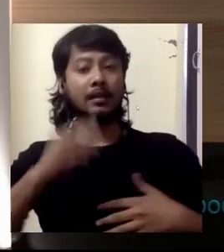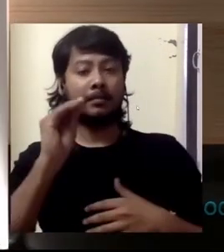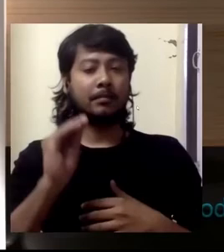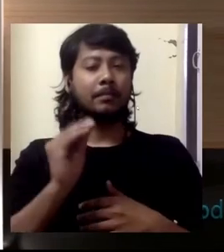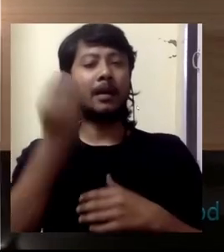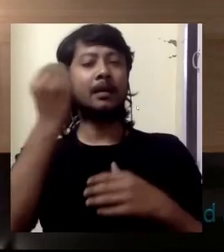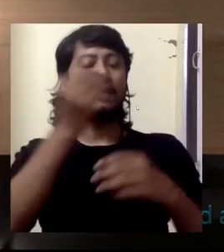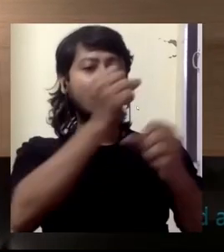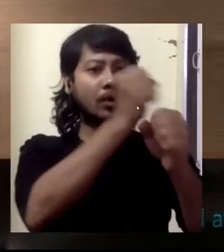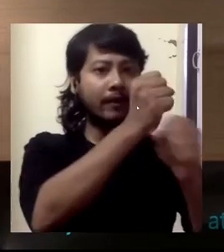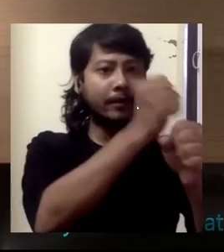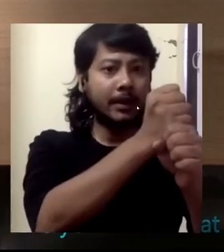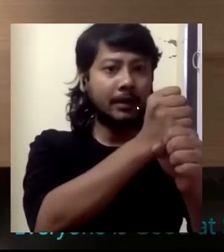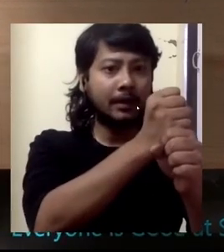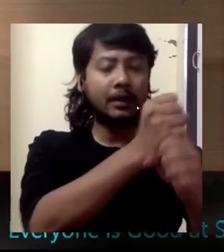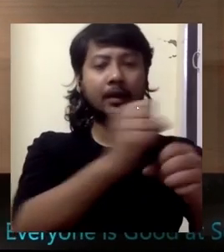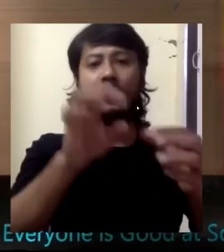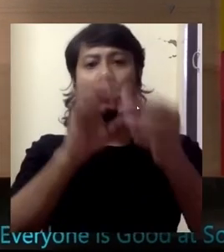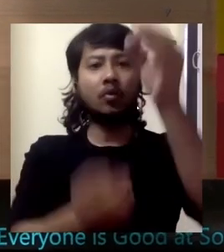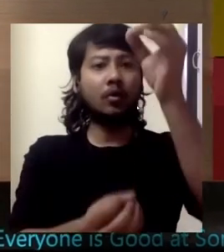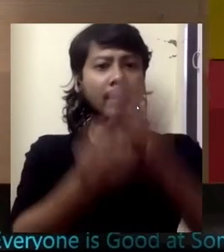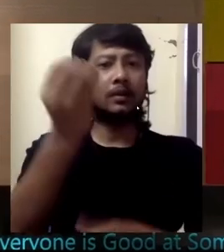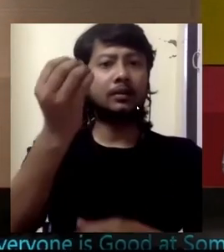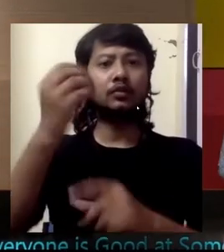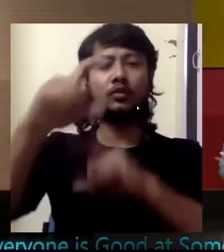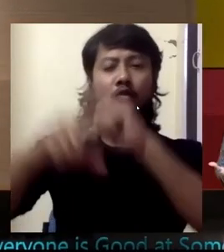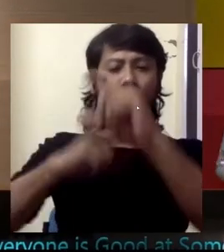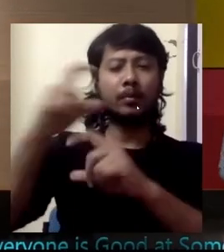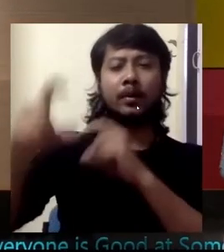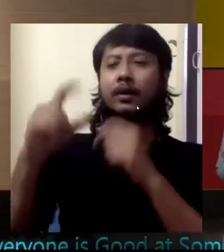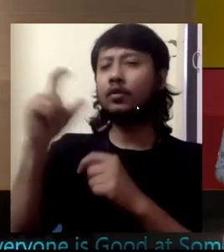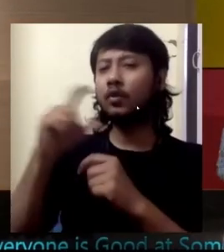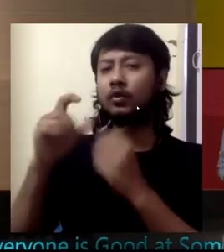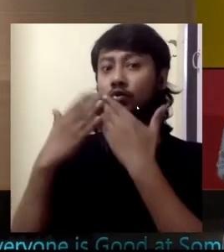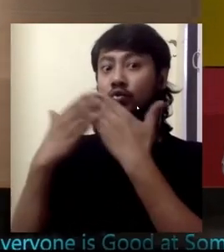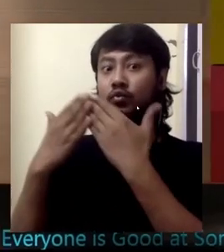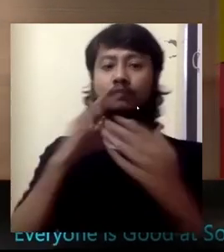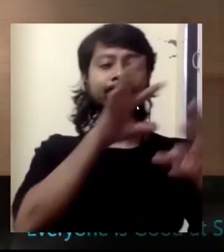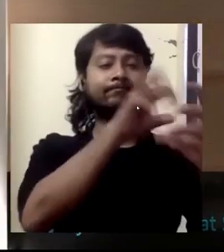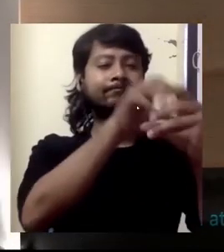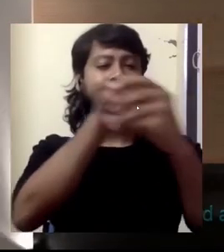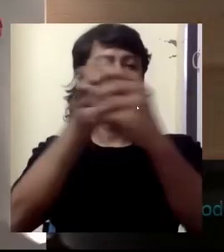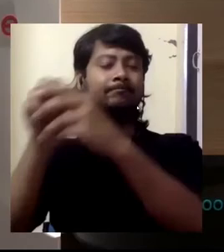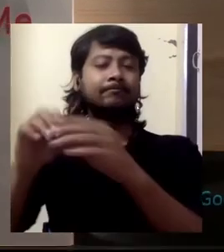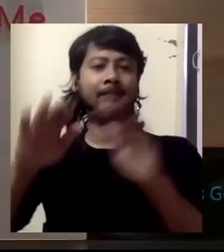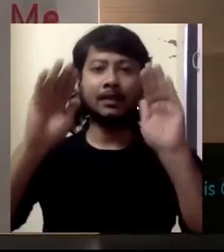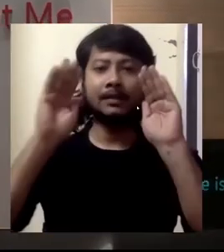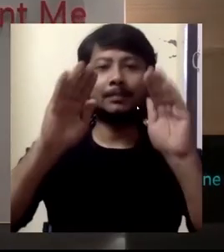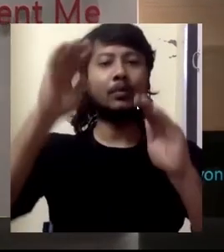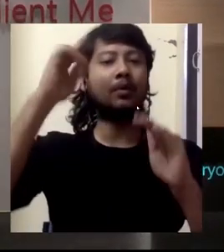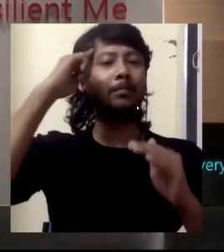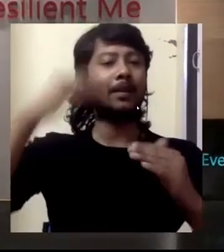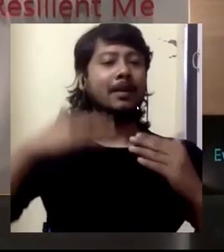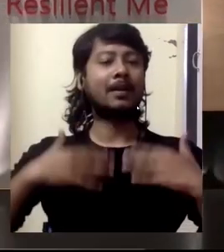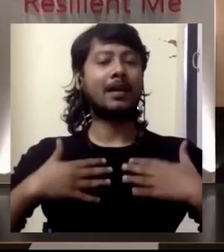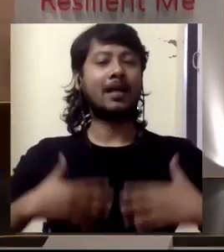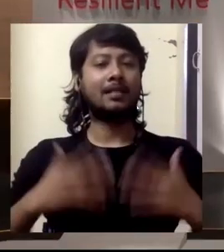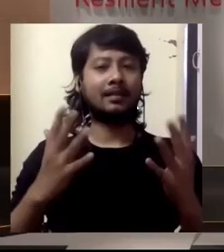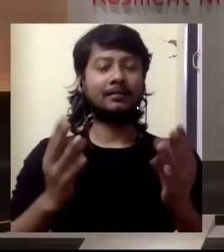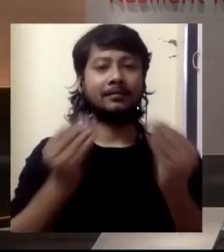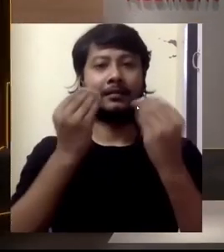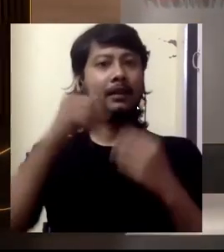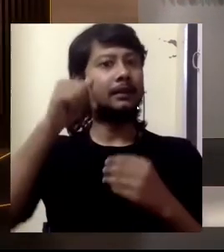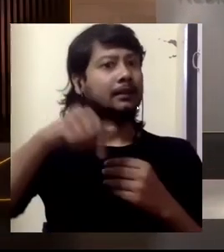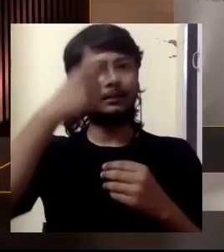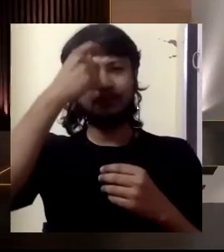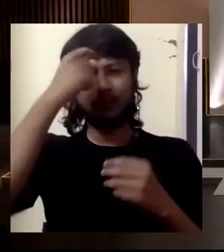organizations, corporates, and educational institutions. The idea is simple. For such a large, complex problem, with